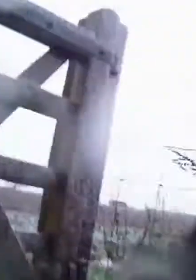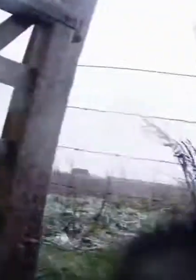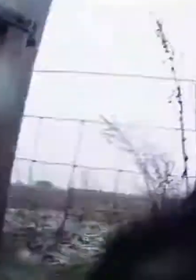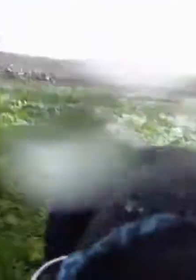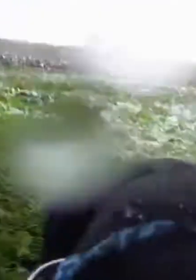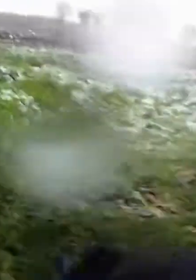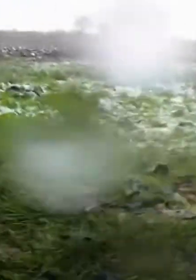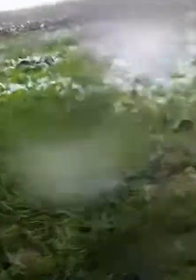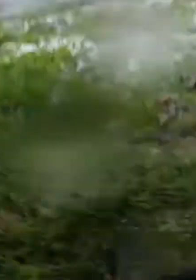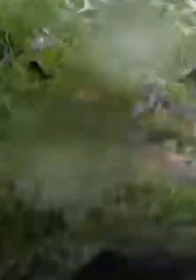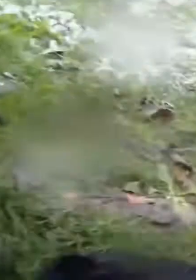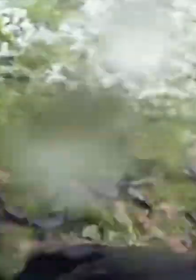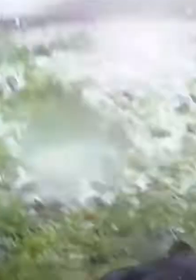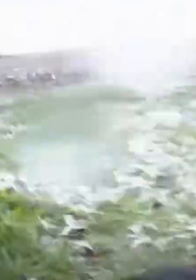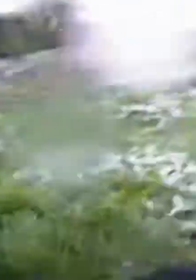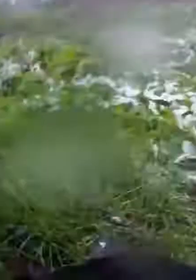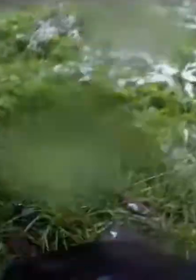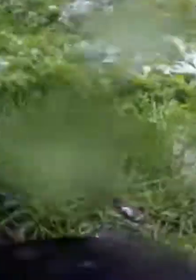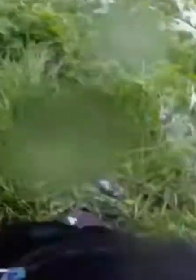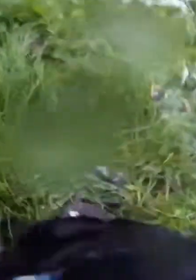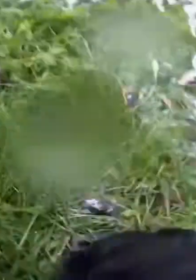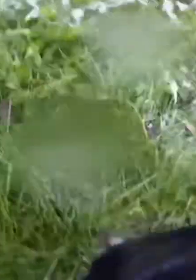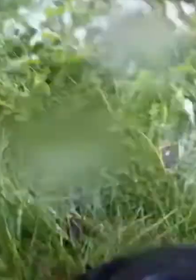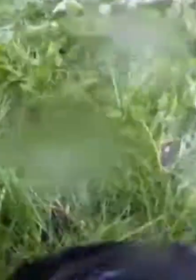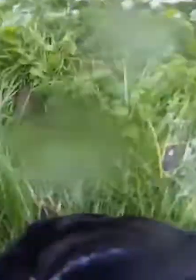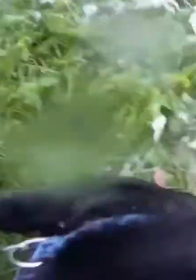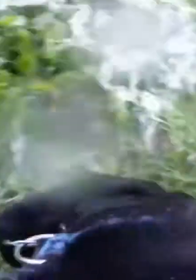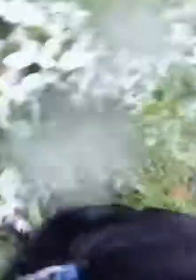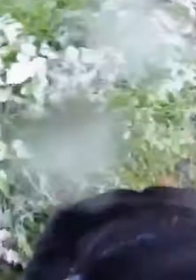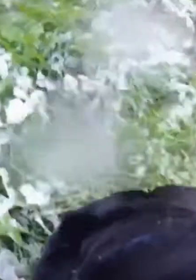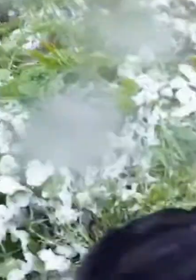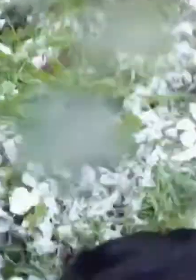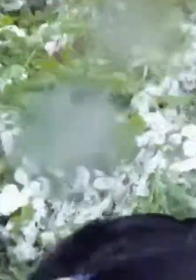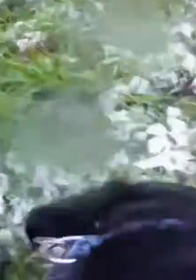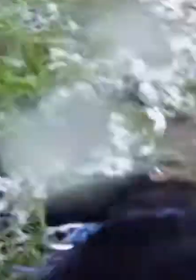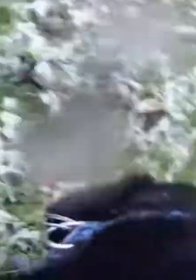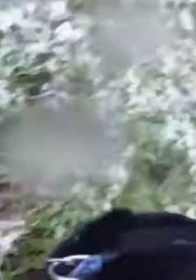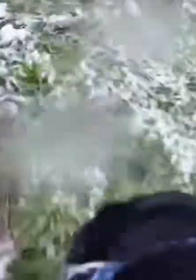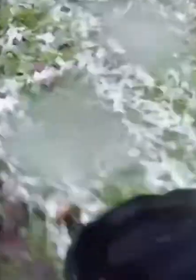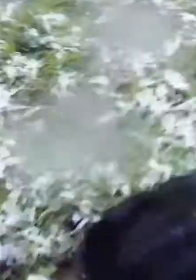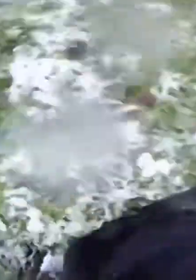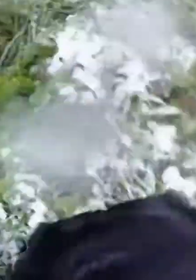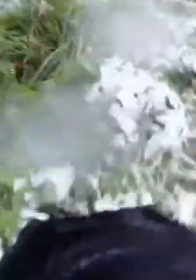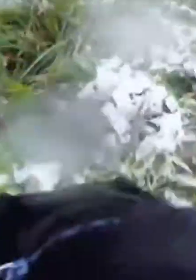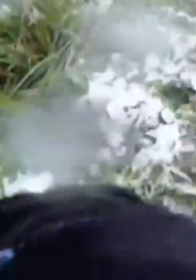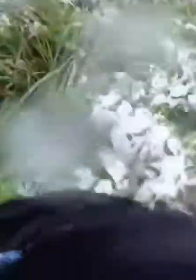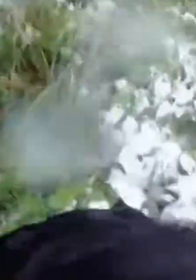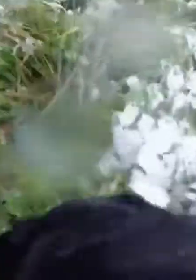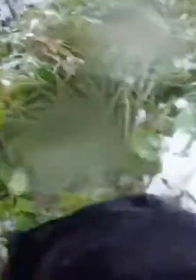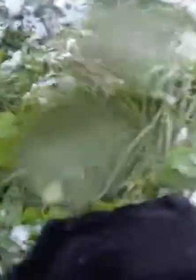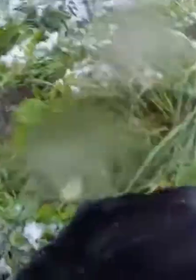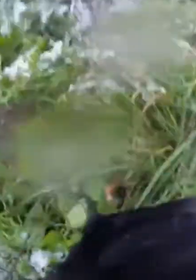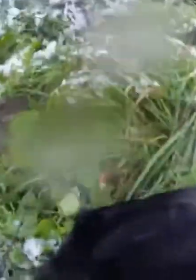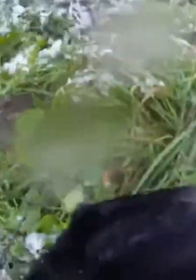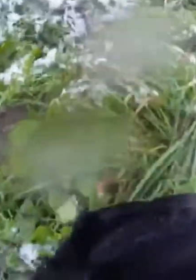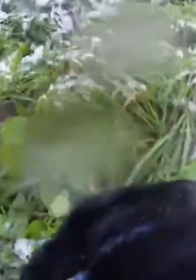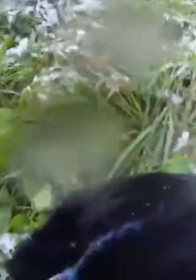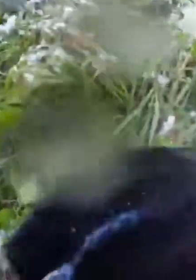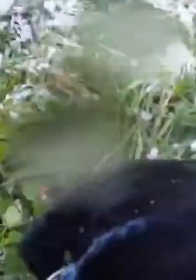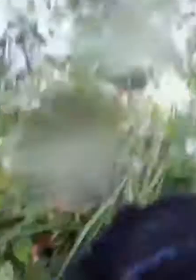forest. And look out in the field. This field's got all this strange white stuff in as well.